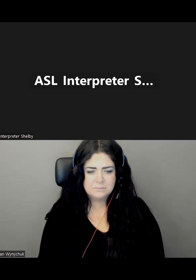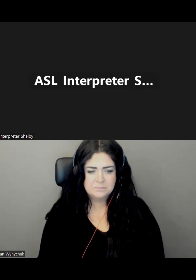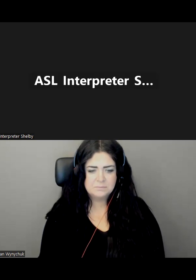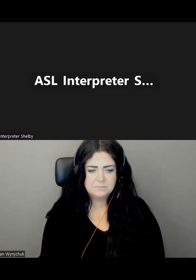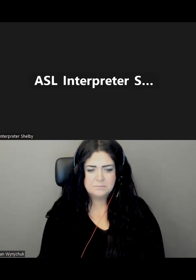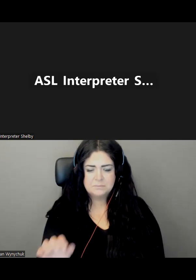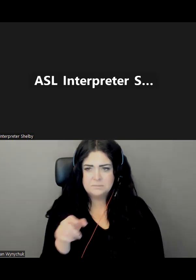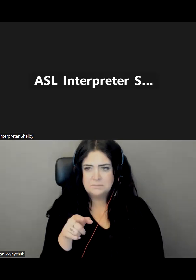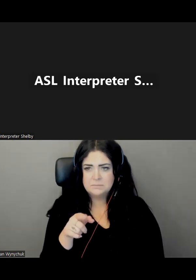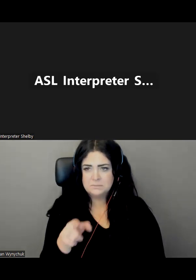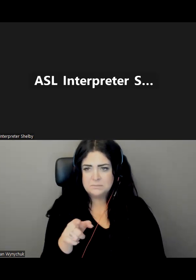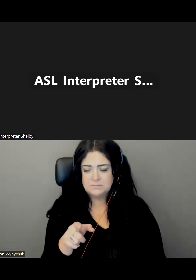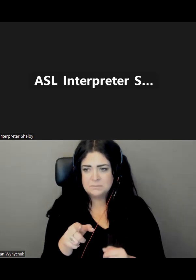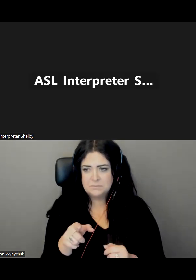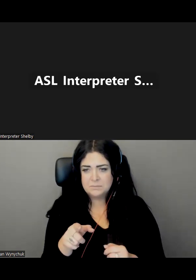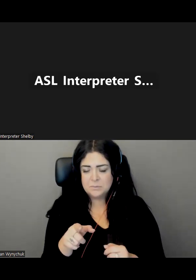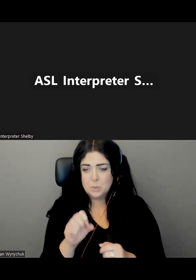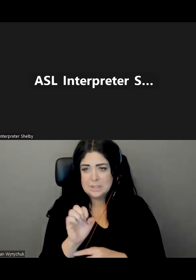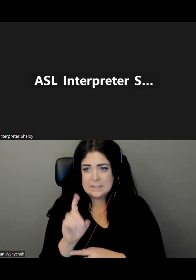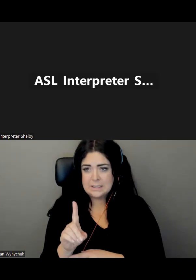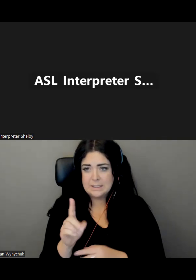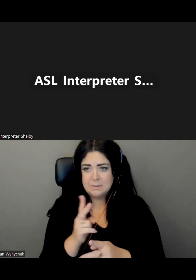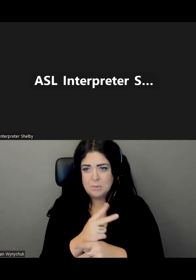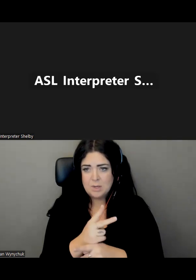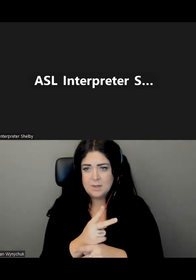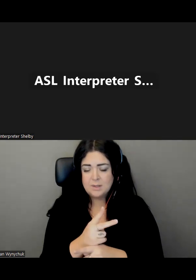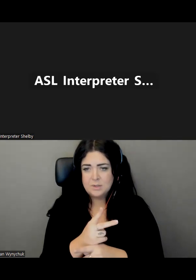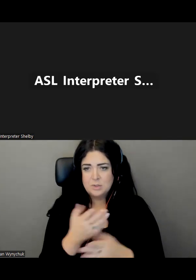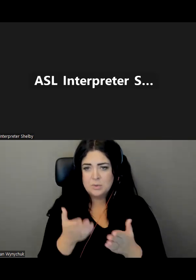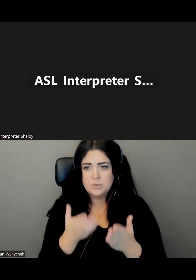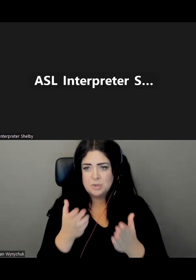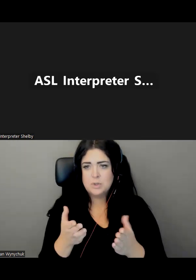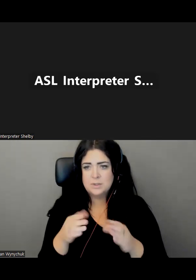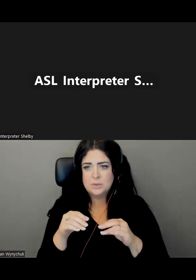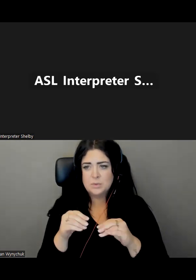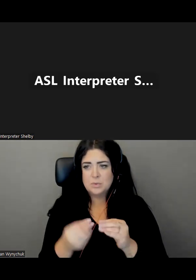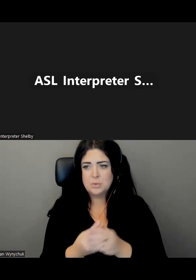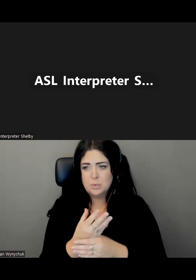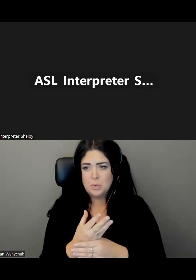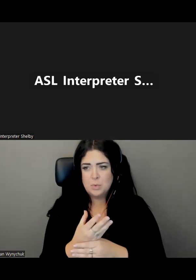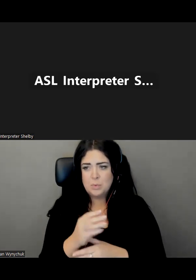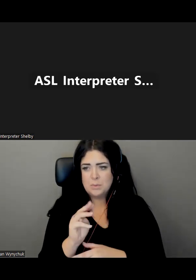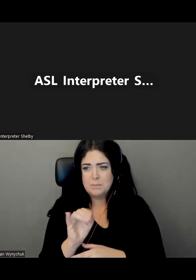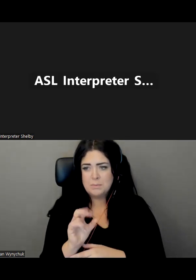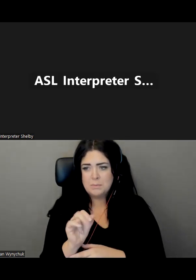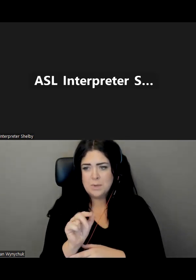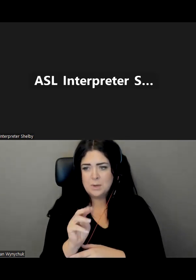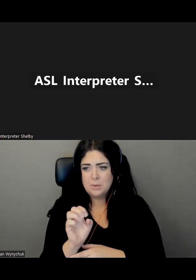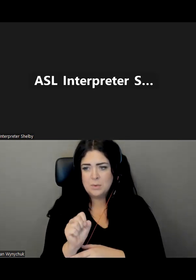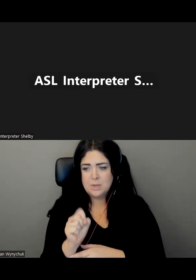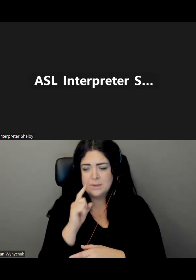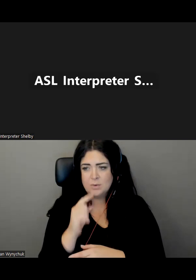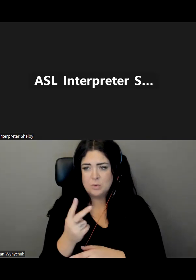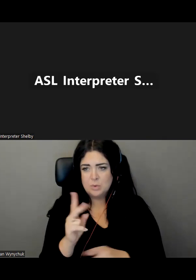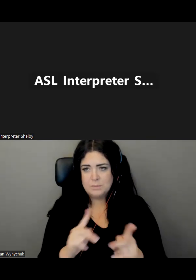grow microgreens for two? So I'm assuming that means for two people. You